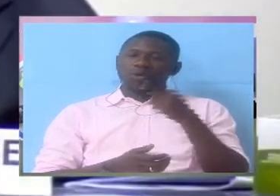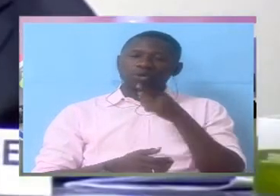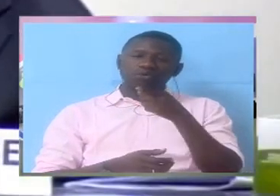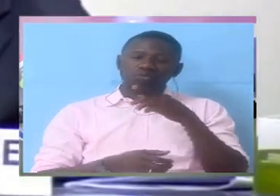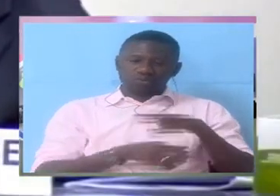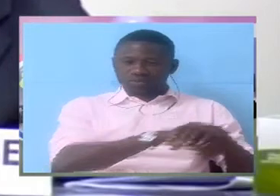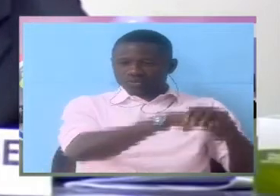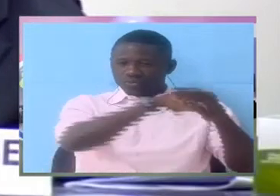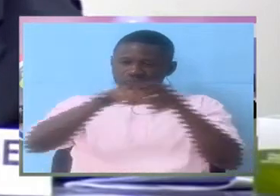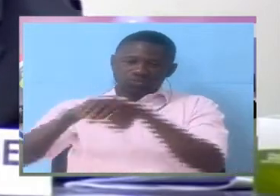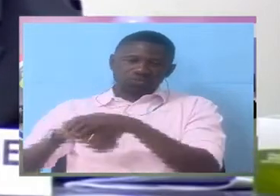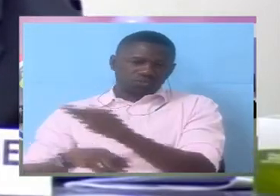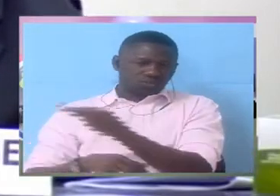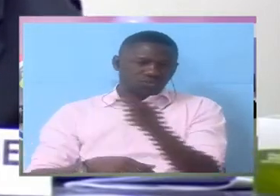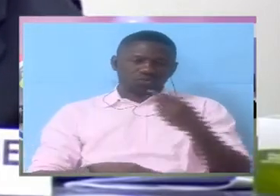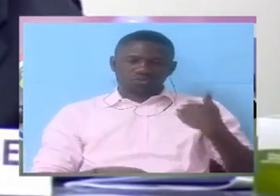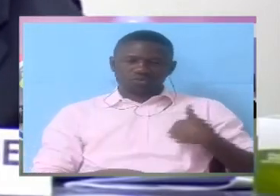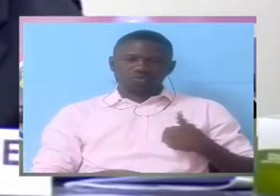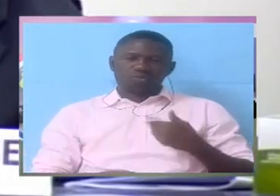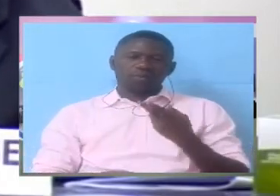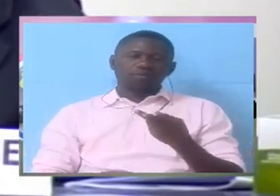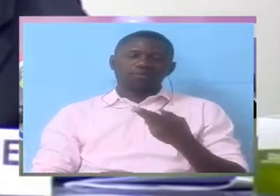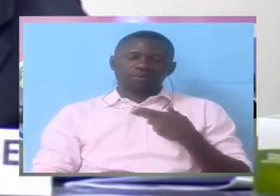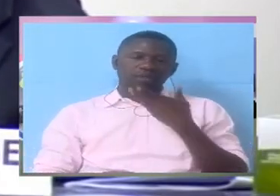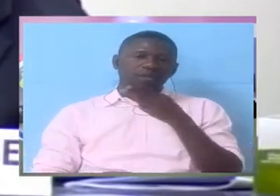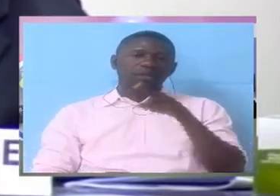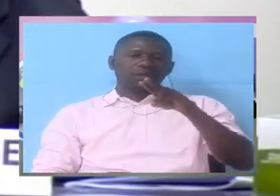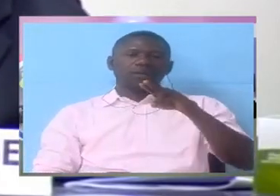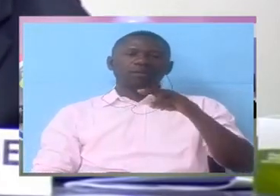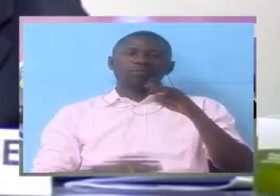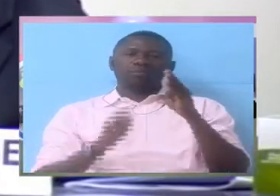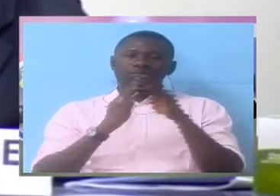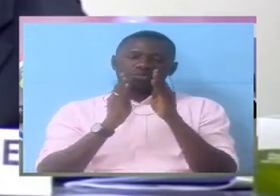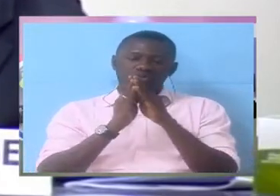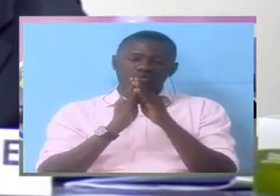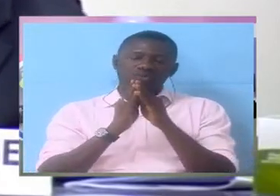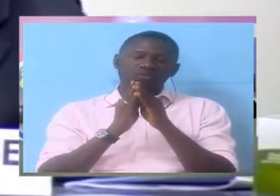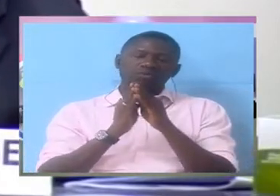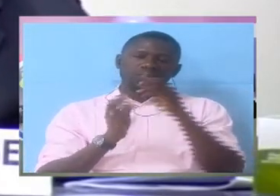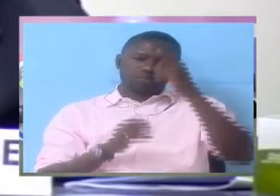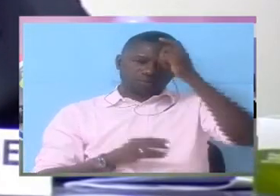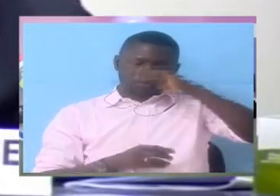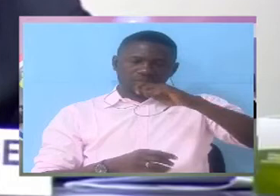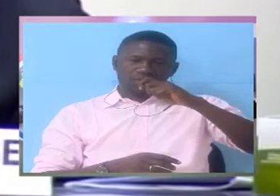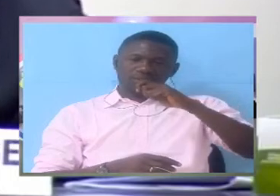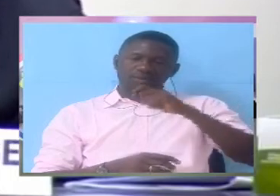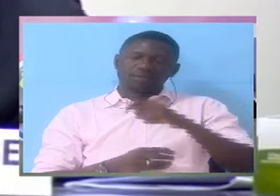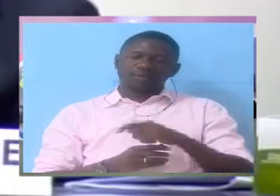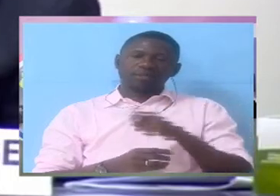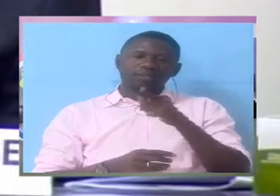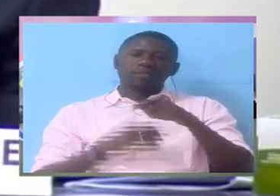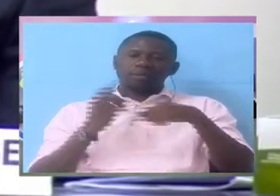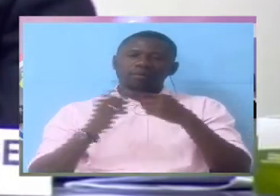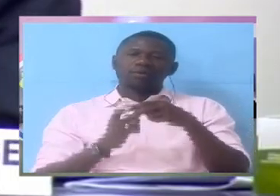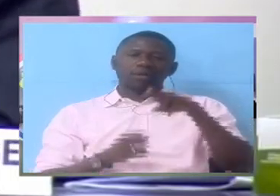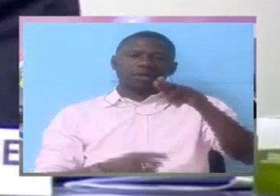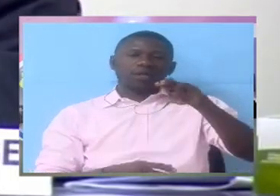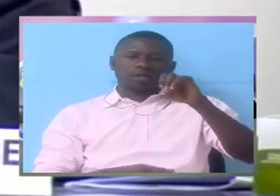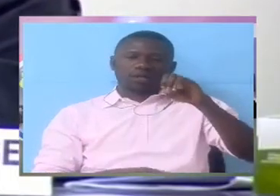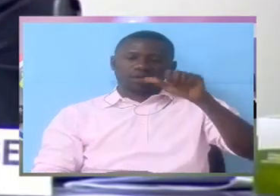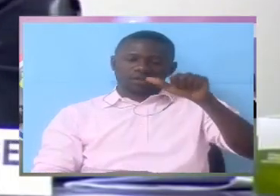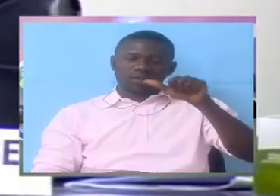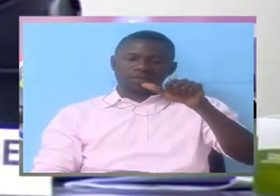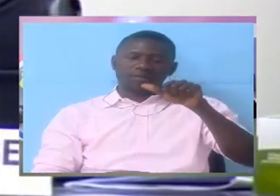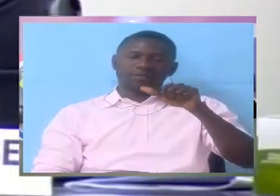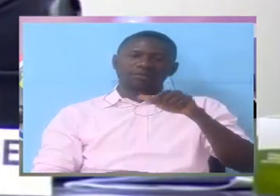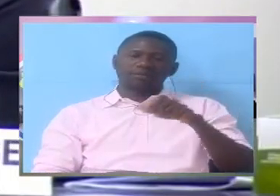ingali samba. They were an NIA case. This was a NIA case. Ninketa NIA do ku kuolti. It